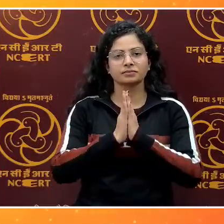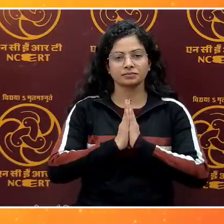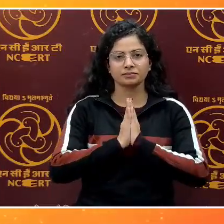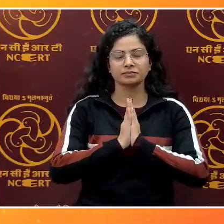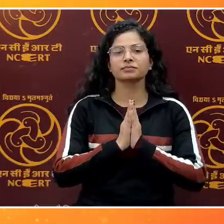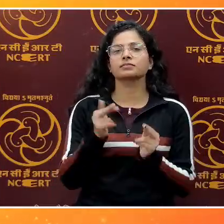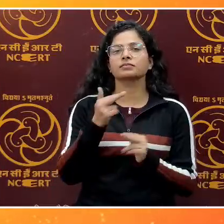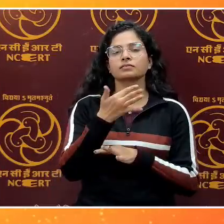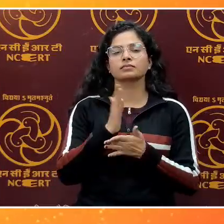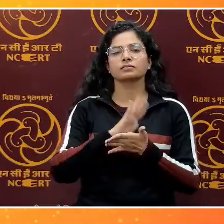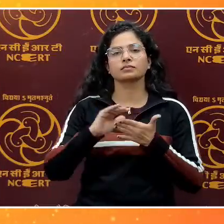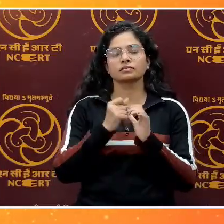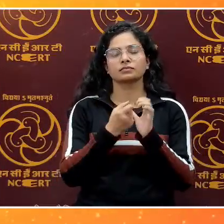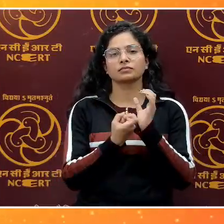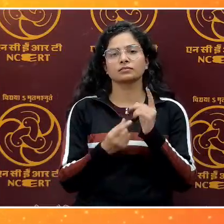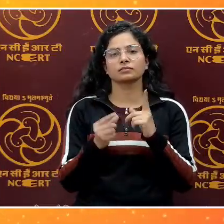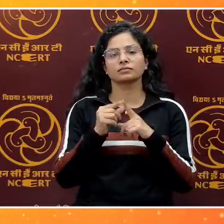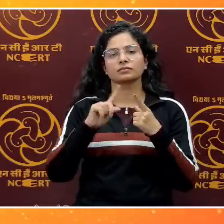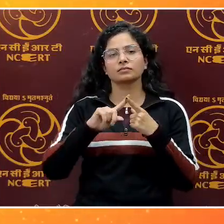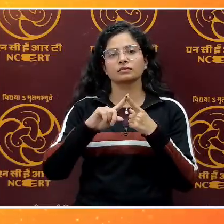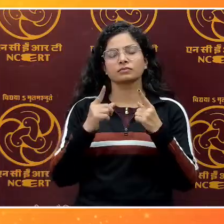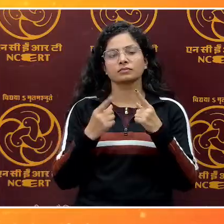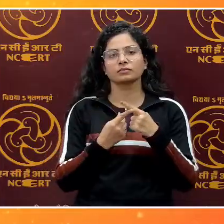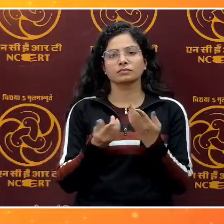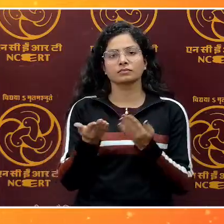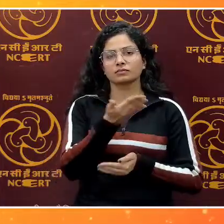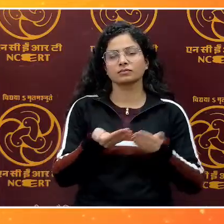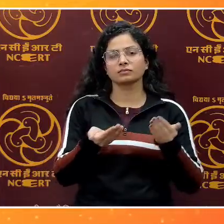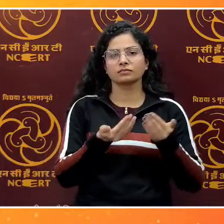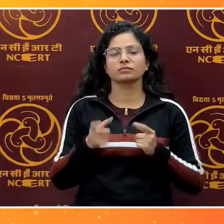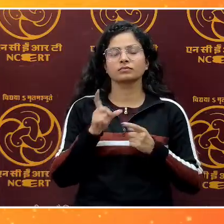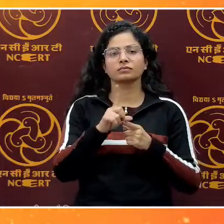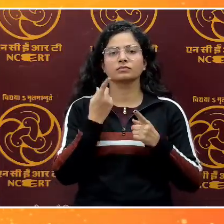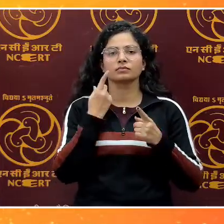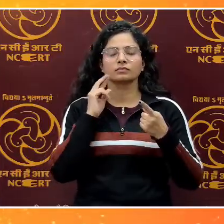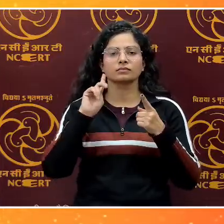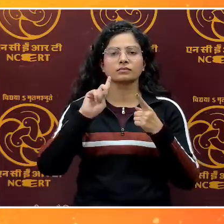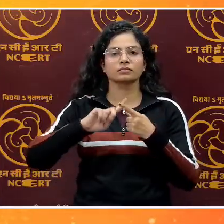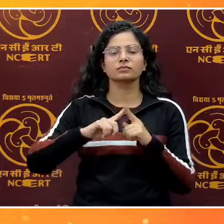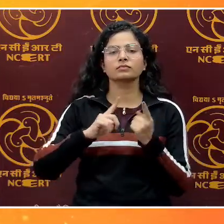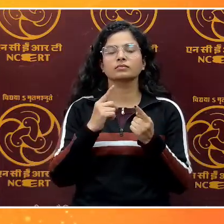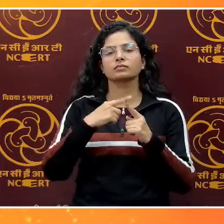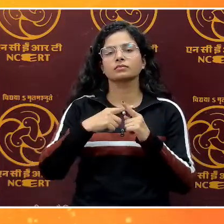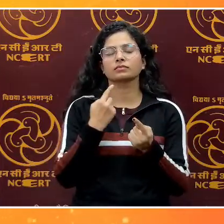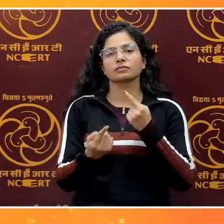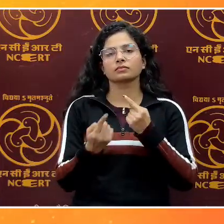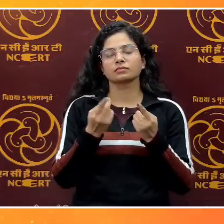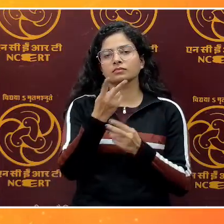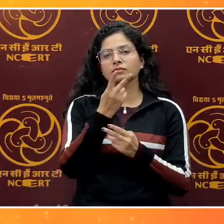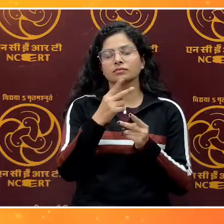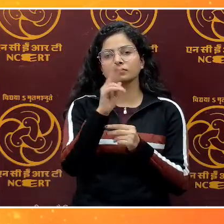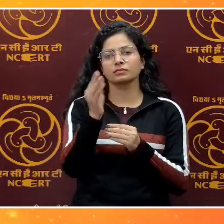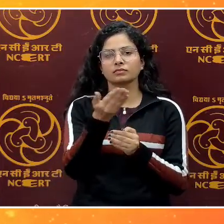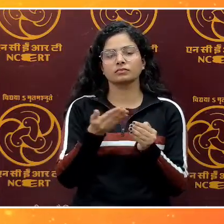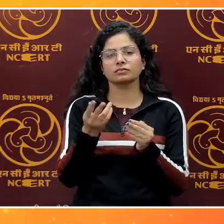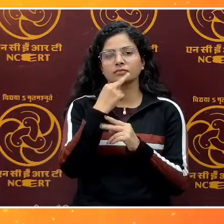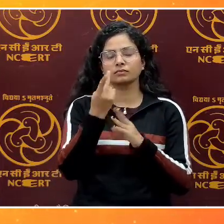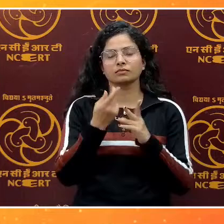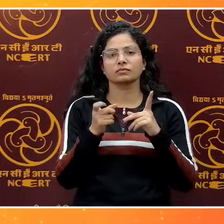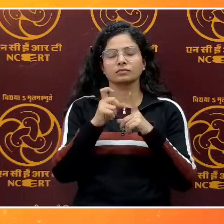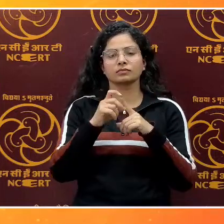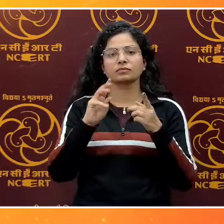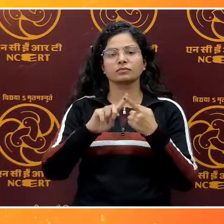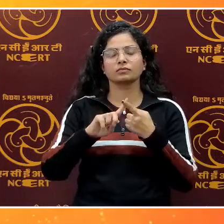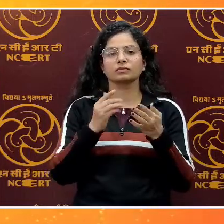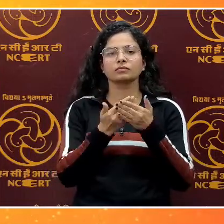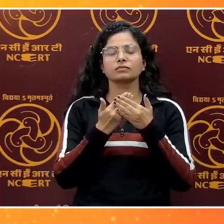Namaskar. I'm Priti and I welcome you all to our live and interactive session. You are watching us on PME Vidya channel number 8 and also on